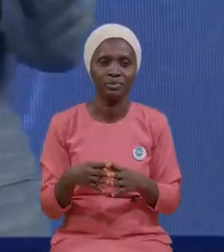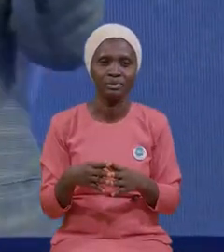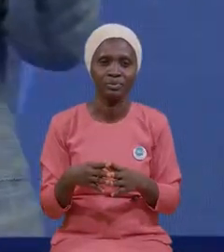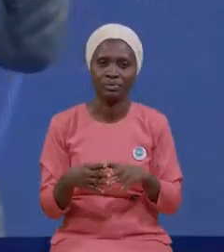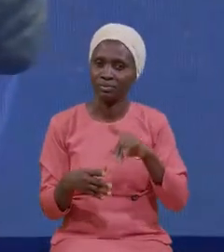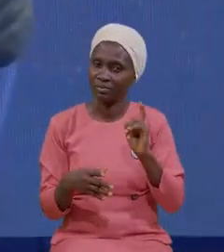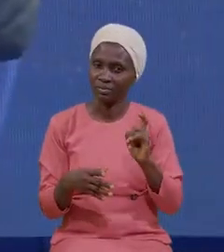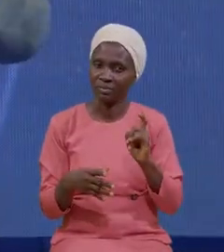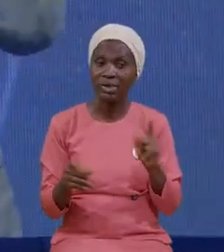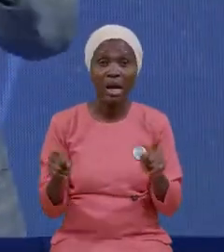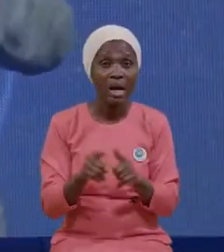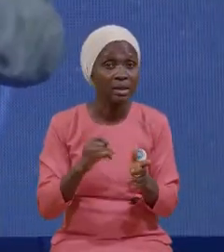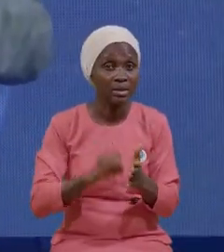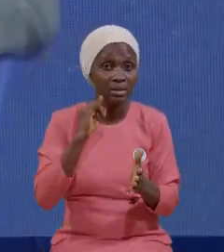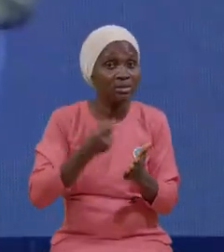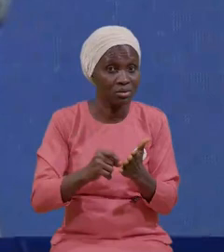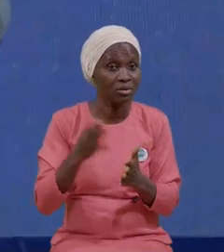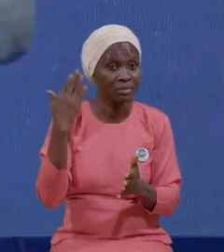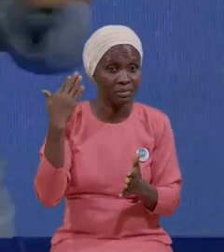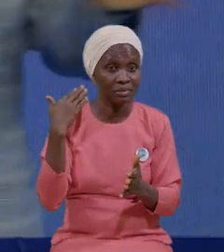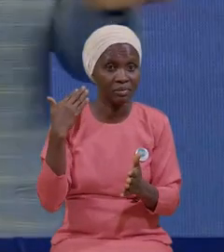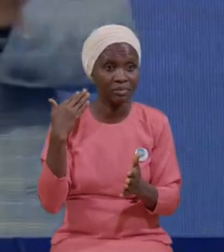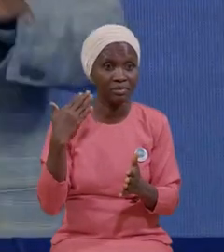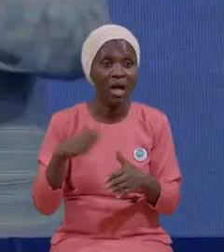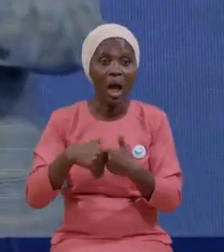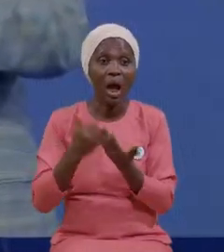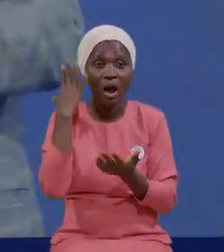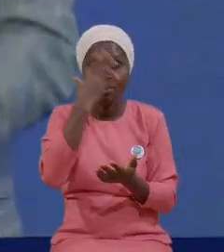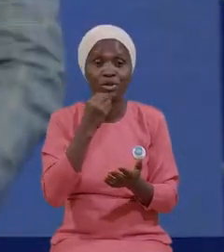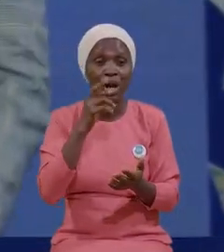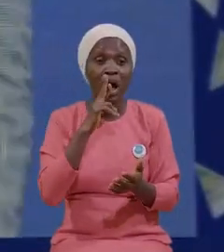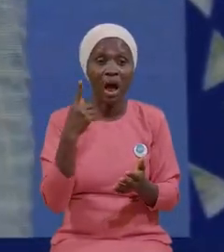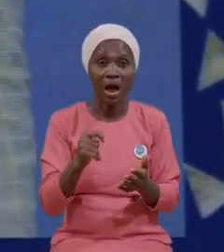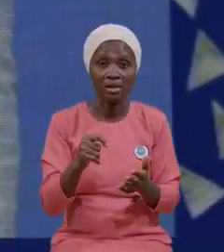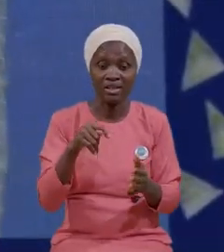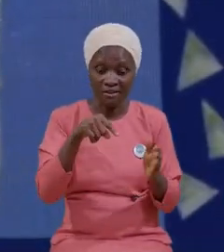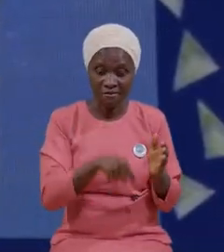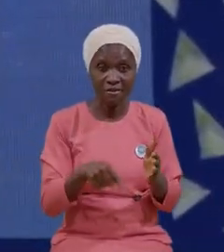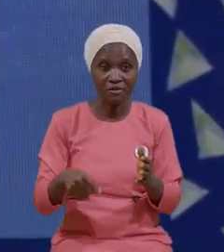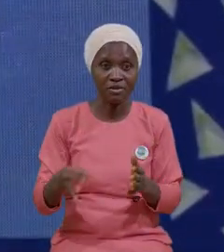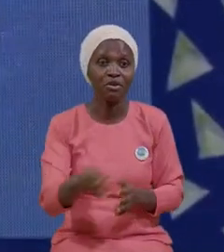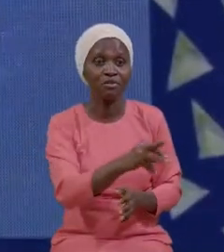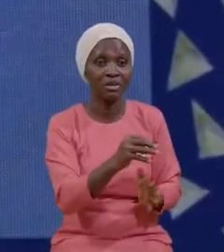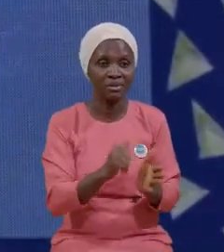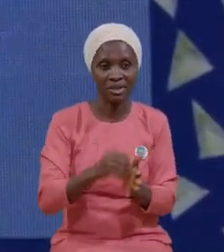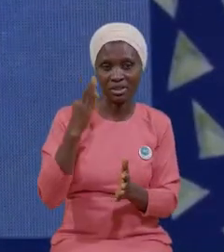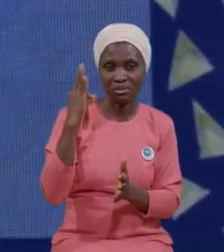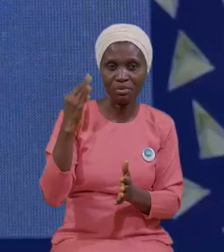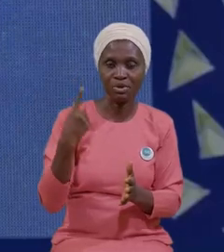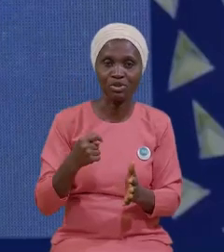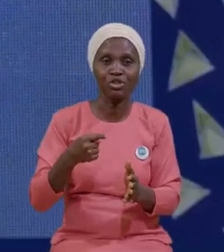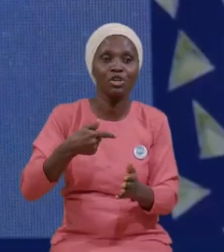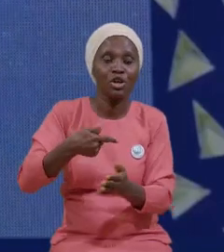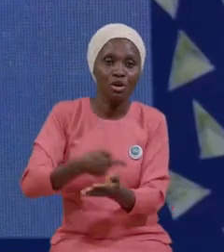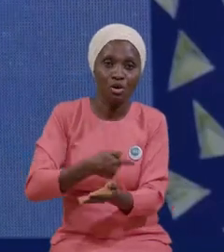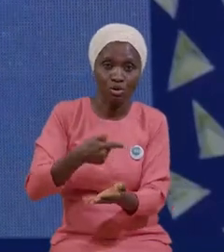As it is written, how beautiful at the feet of them that preach the gospel